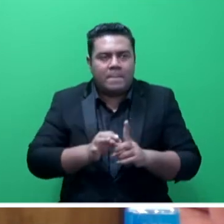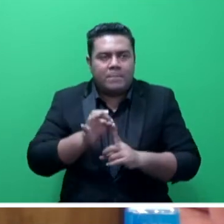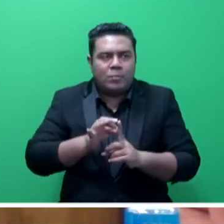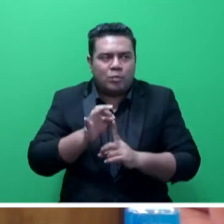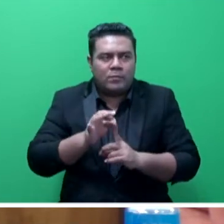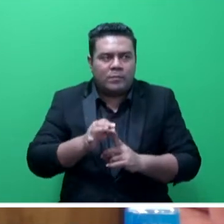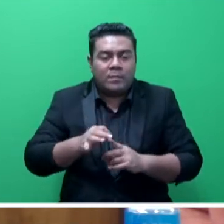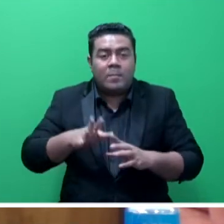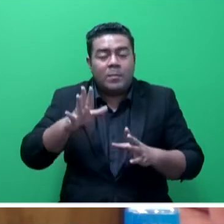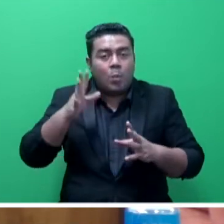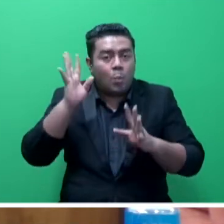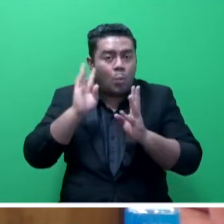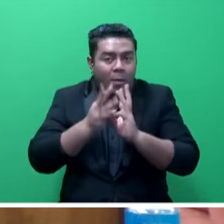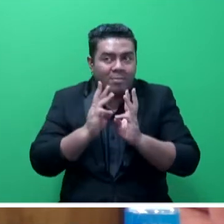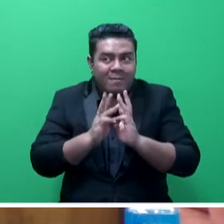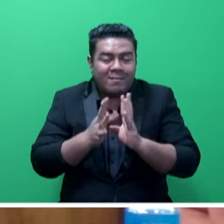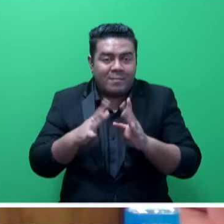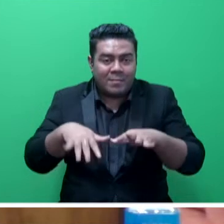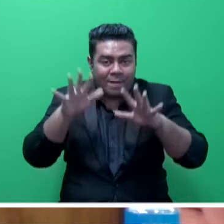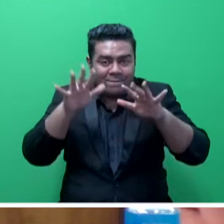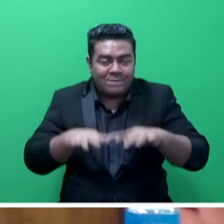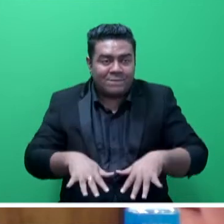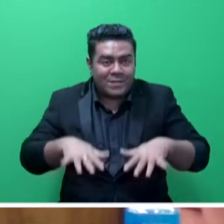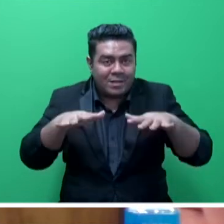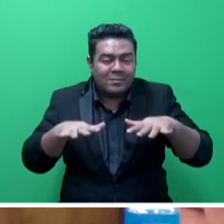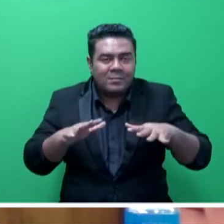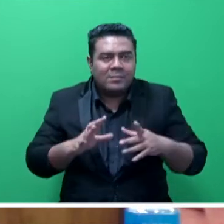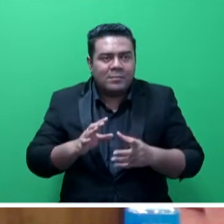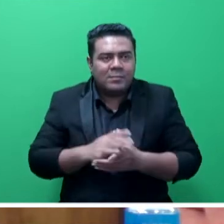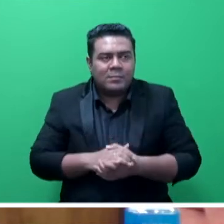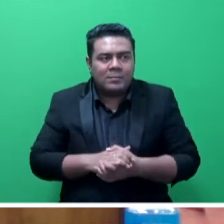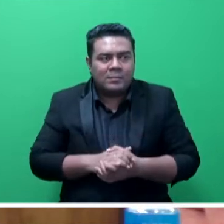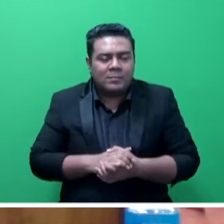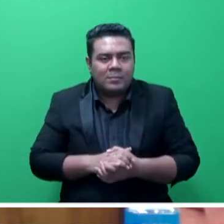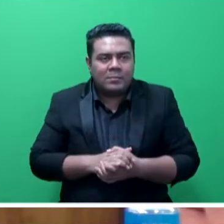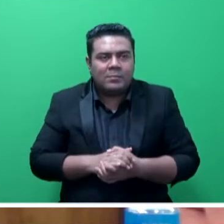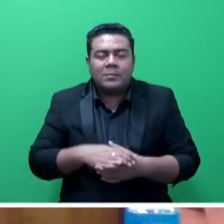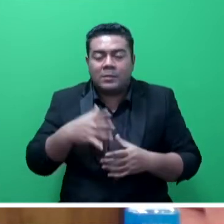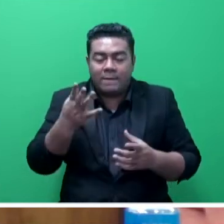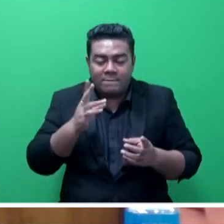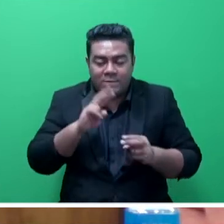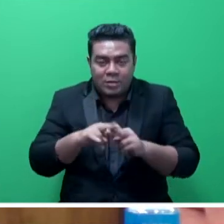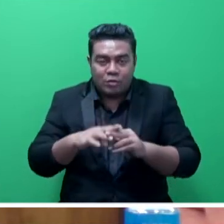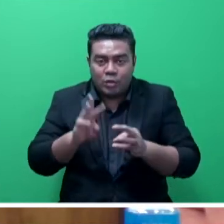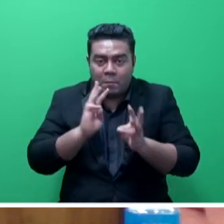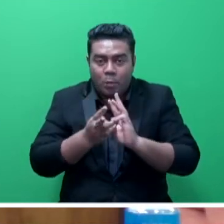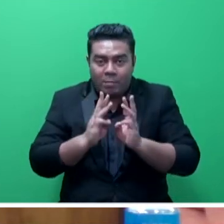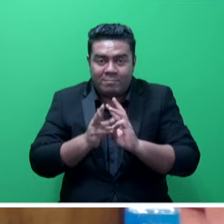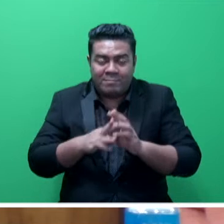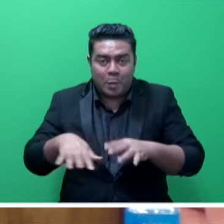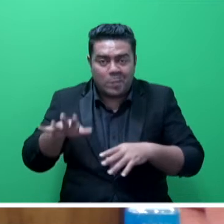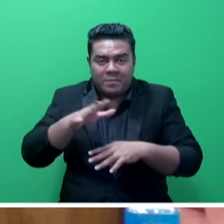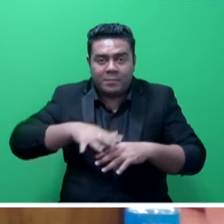flood forecasting cannot be overstated. Mr. Speaker, sir, over the years, the Fiji Met, the Department of Meteorological